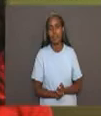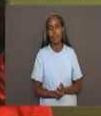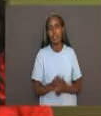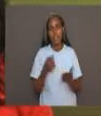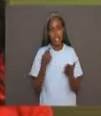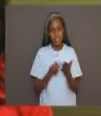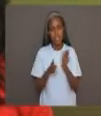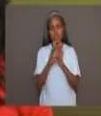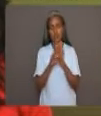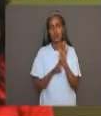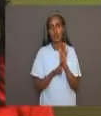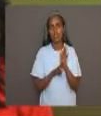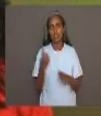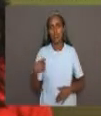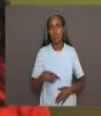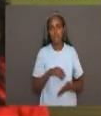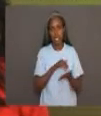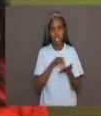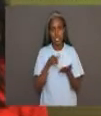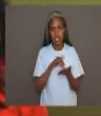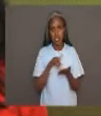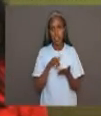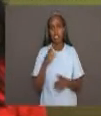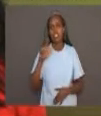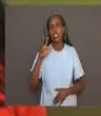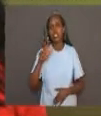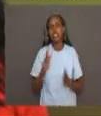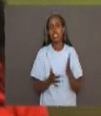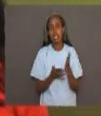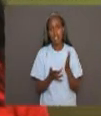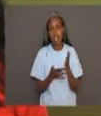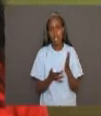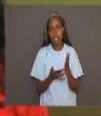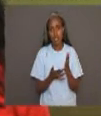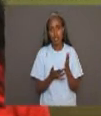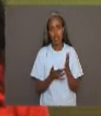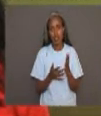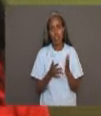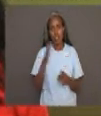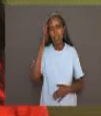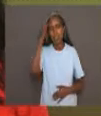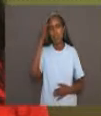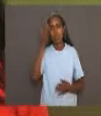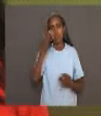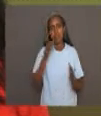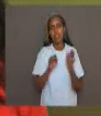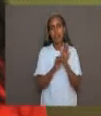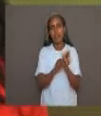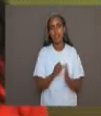In this unit, we will study 3 techniques of random sampling.